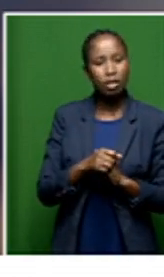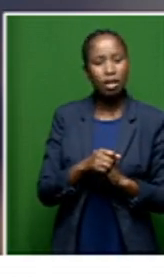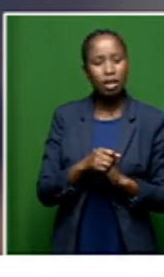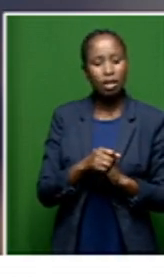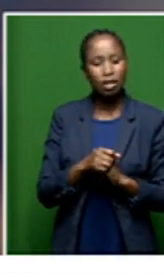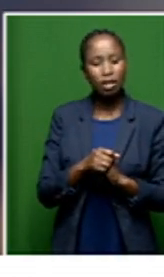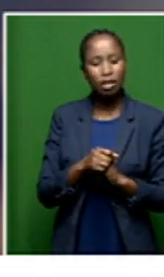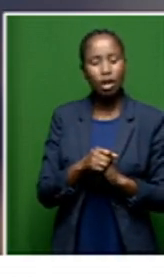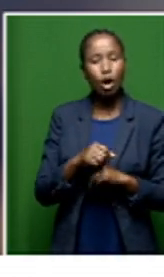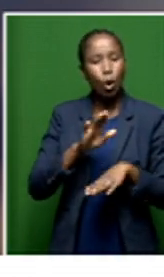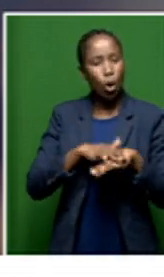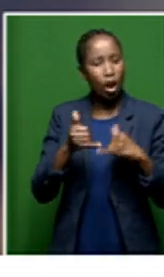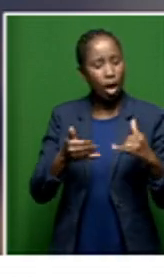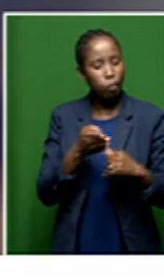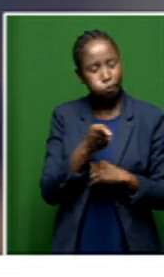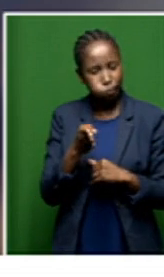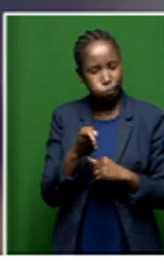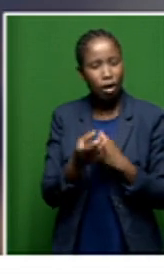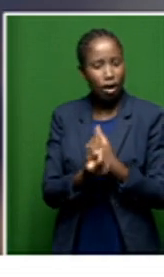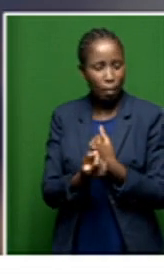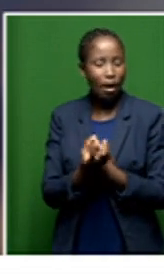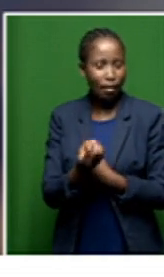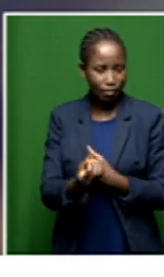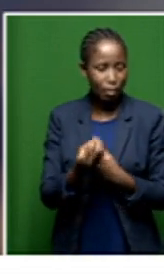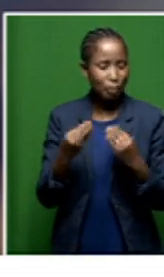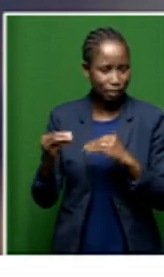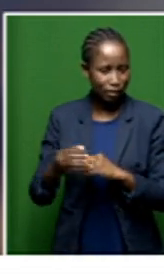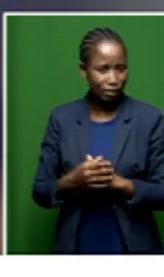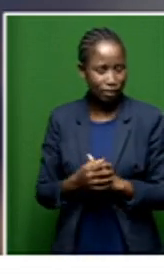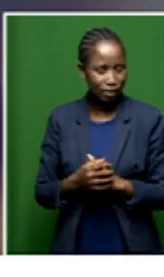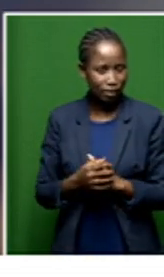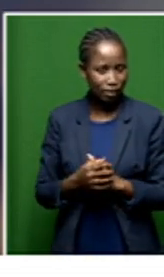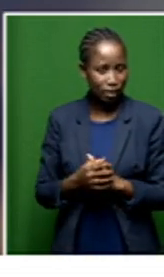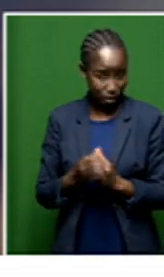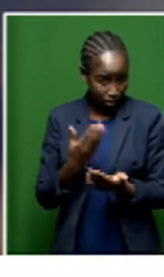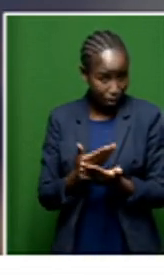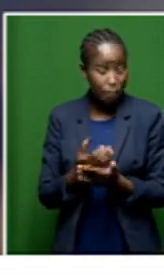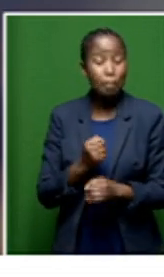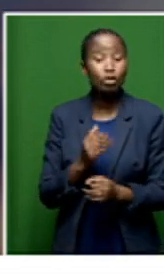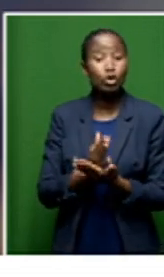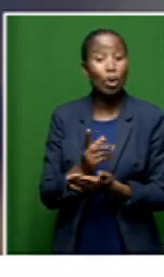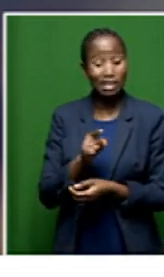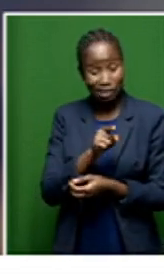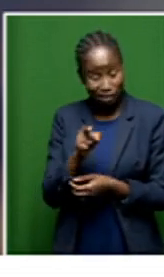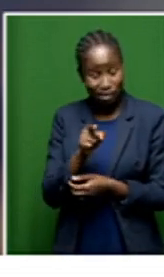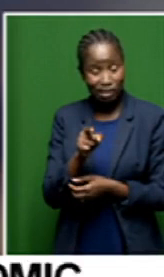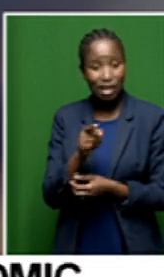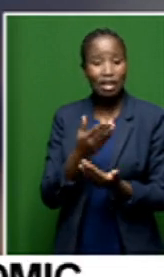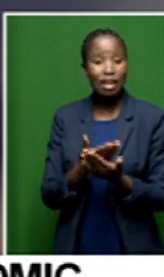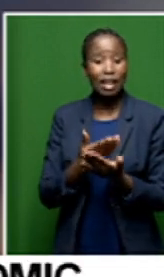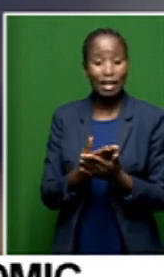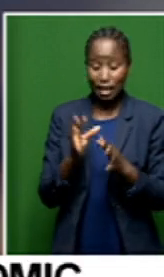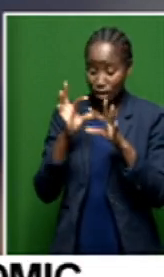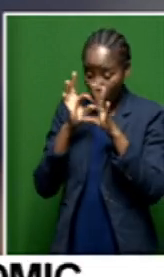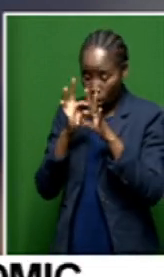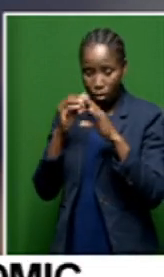some of the big providers from an e-commerce point of view in South Africa are mandated to bring in small businesses, particularly